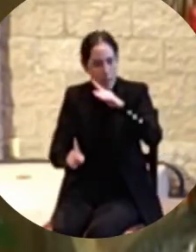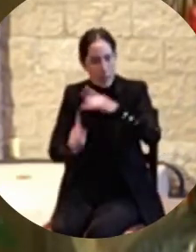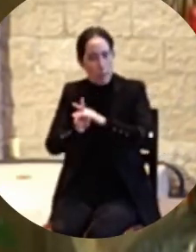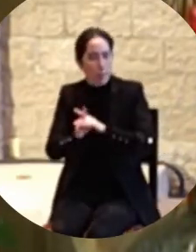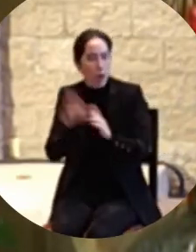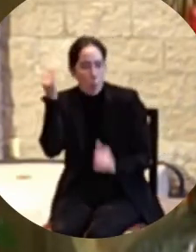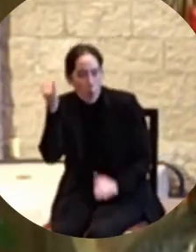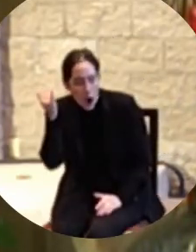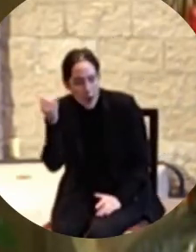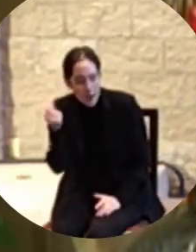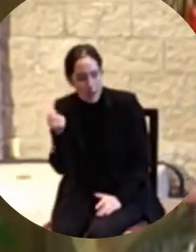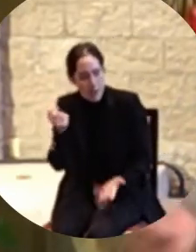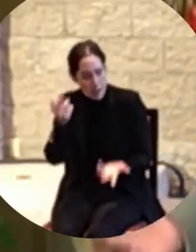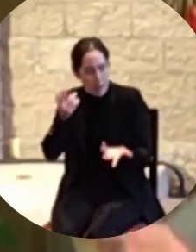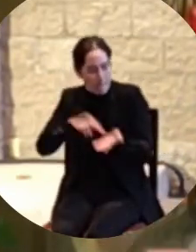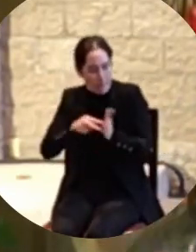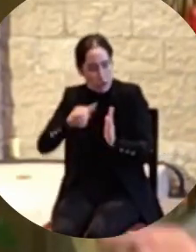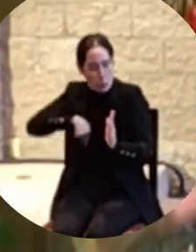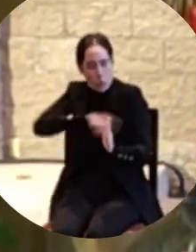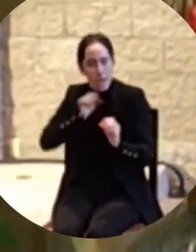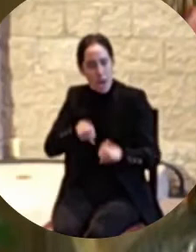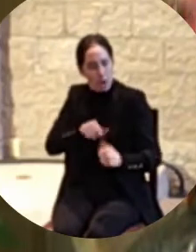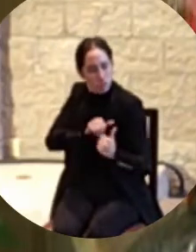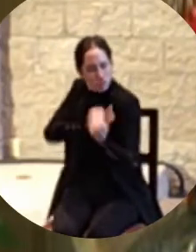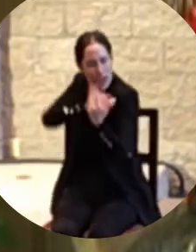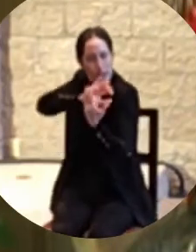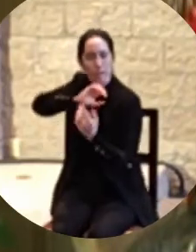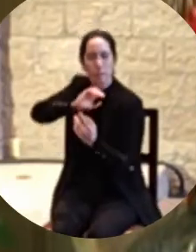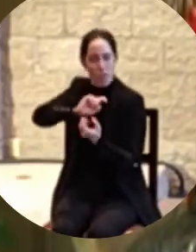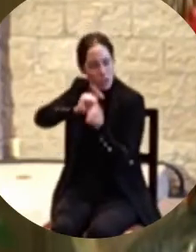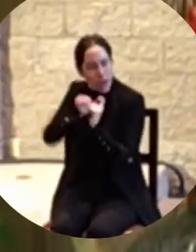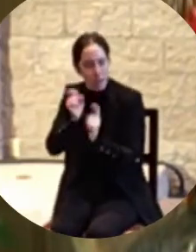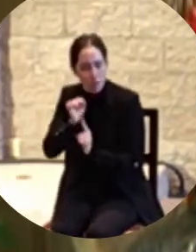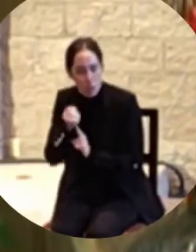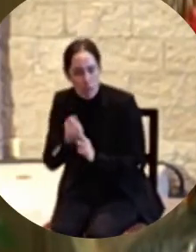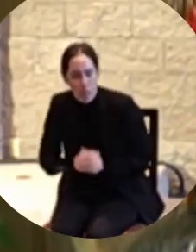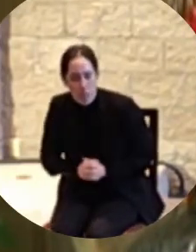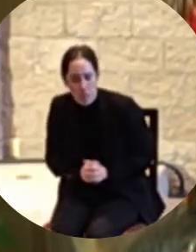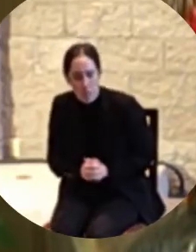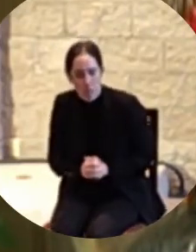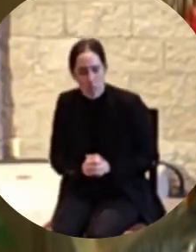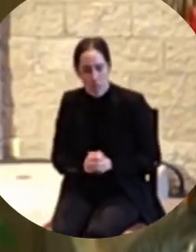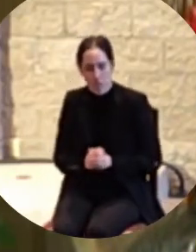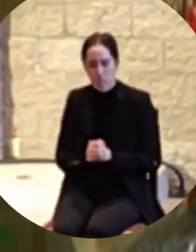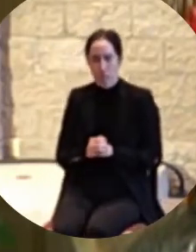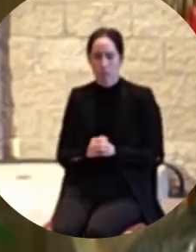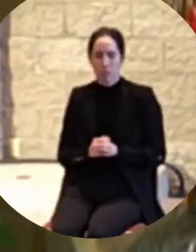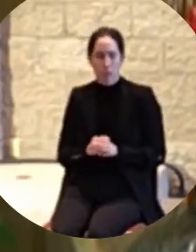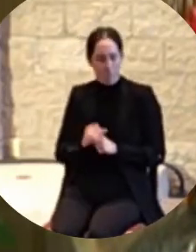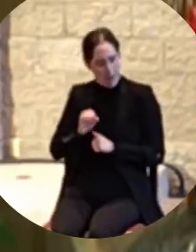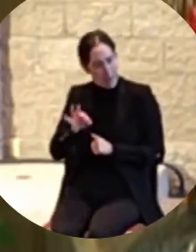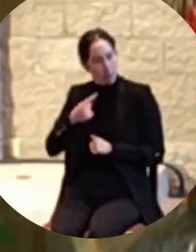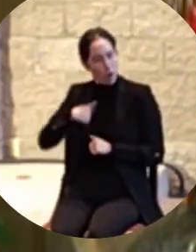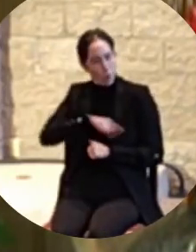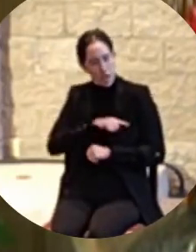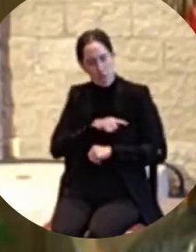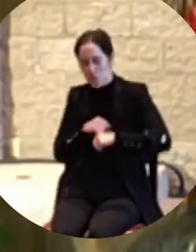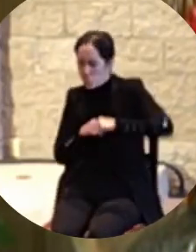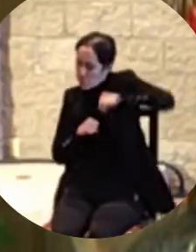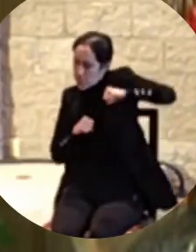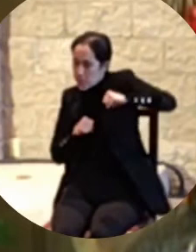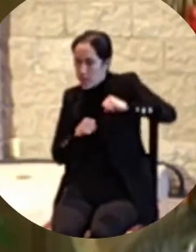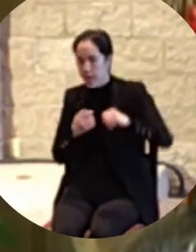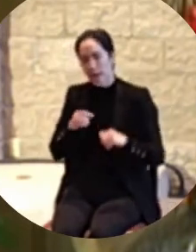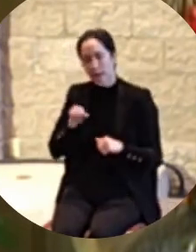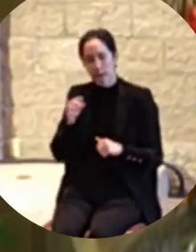it. And she says it's harmless unless we avoid it and we resist it. We resist